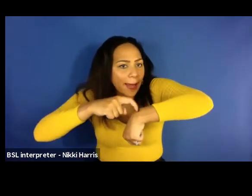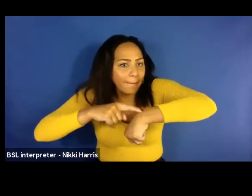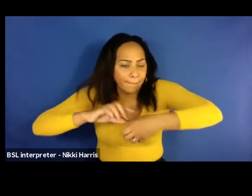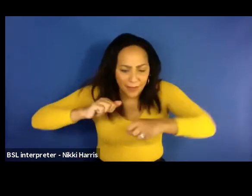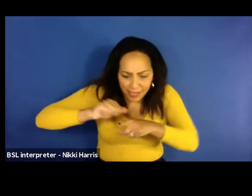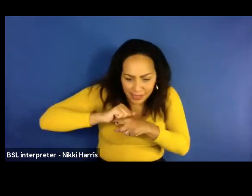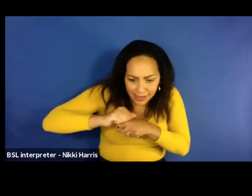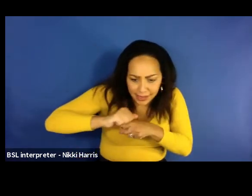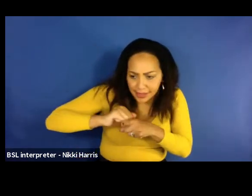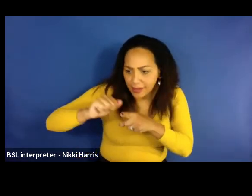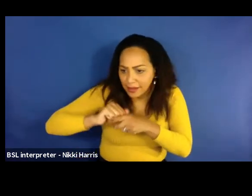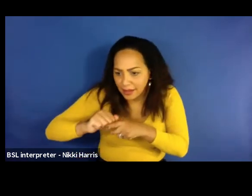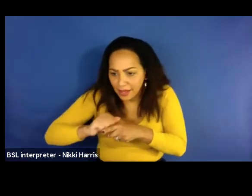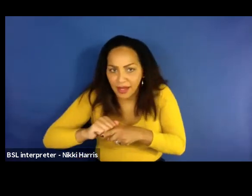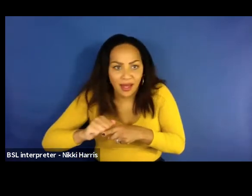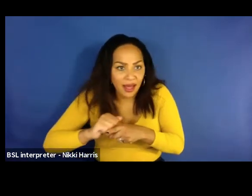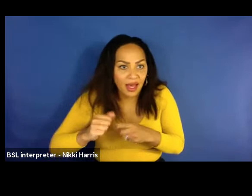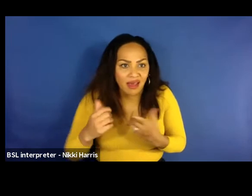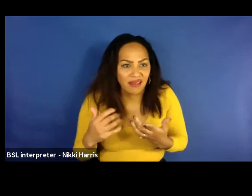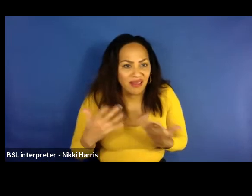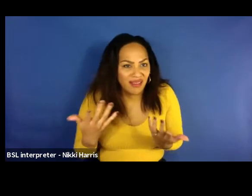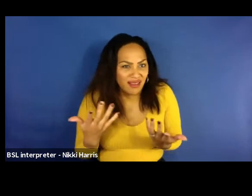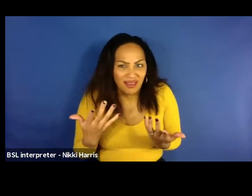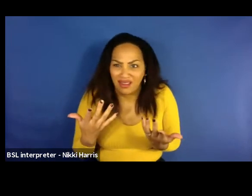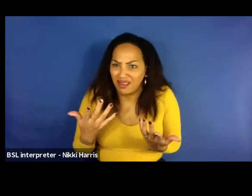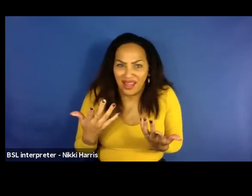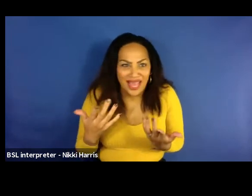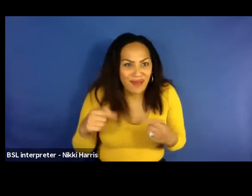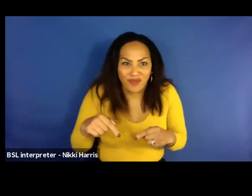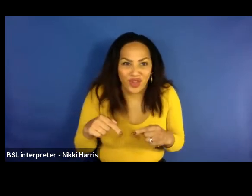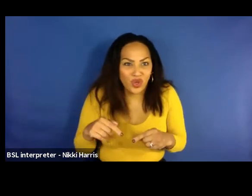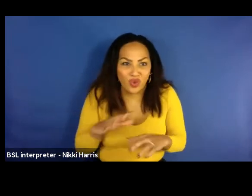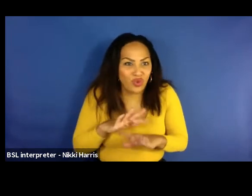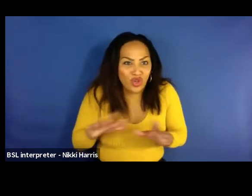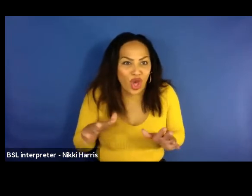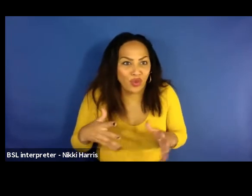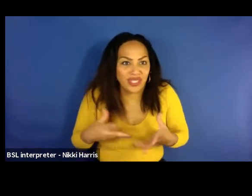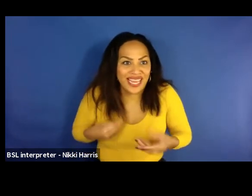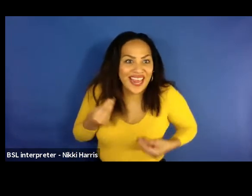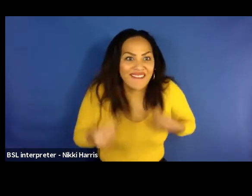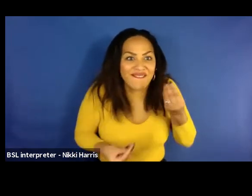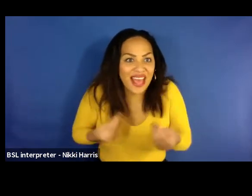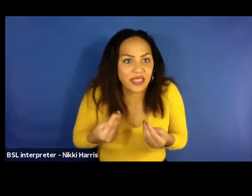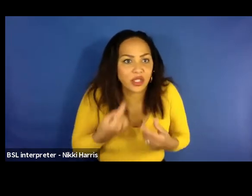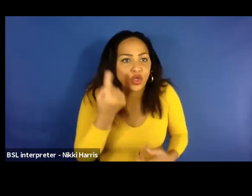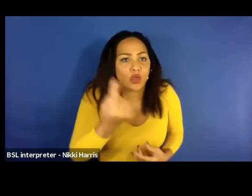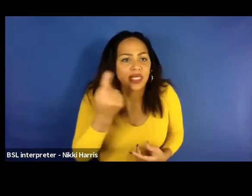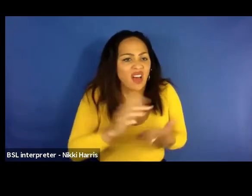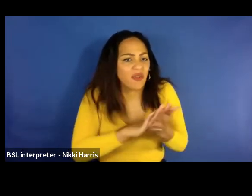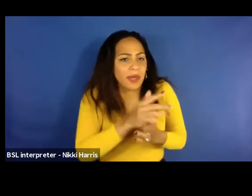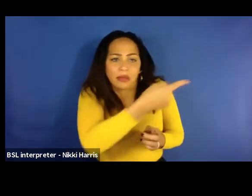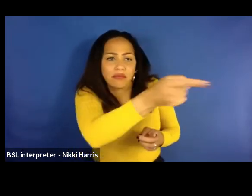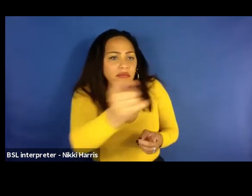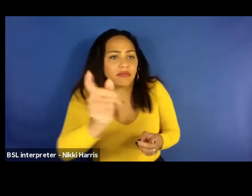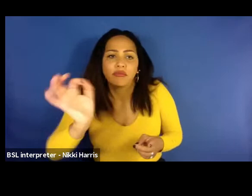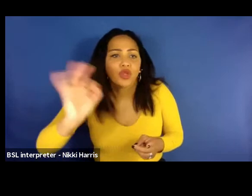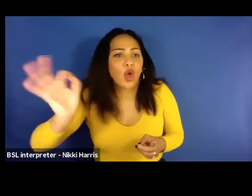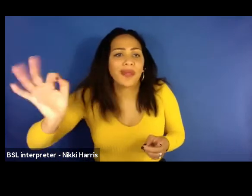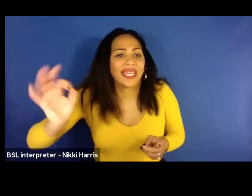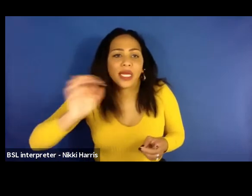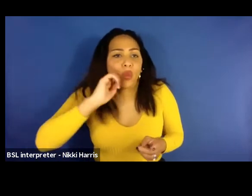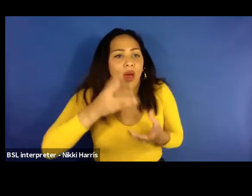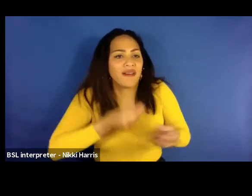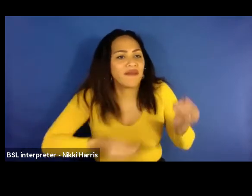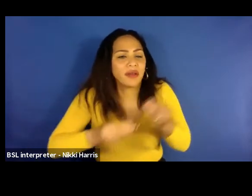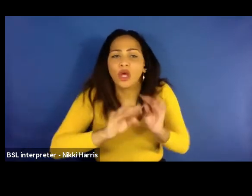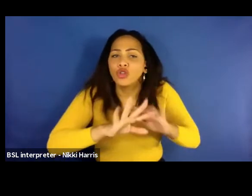you've done to validate it, guess what? No one else is going to invest anything into it either, right? So I wouldn't even think about investment